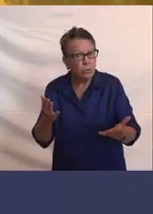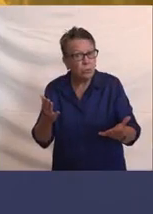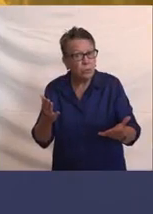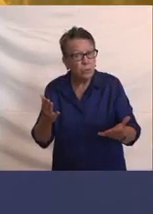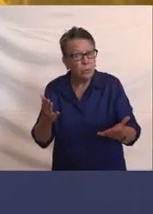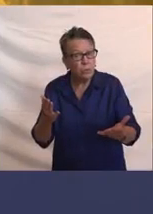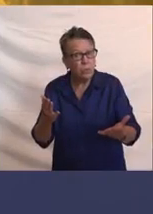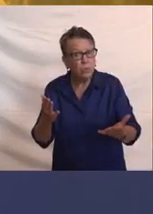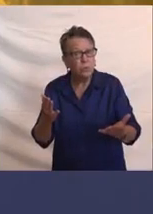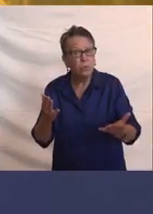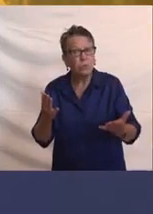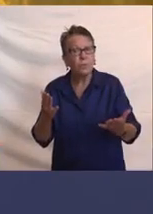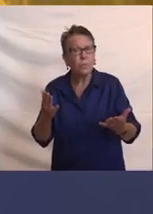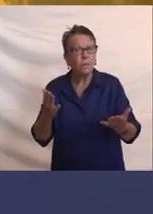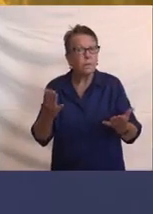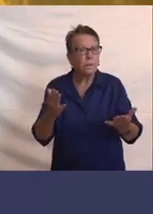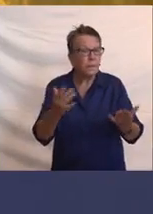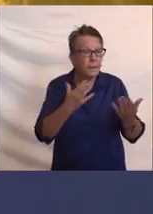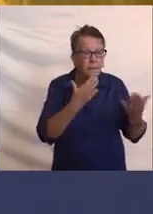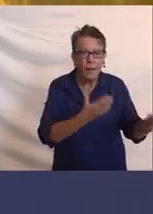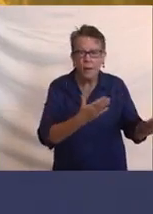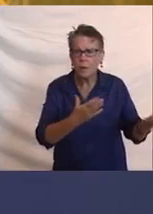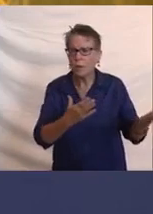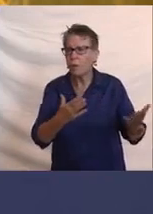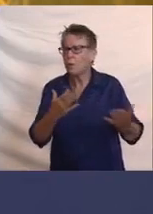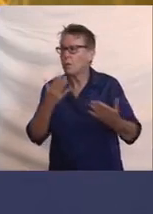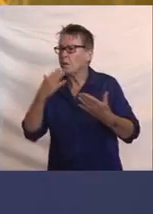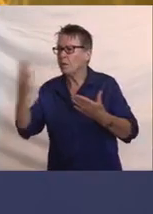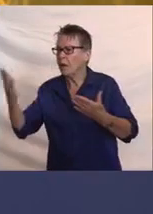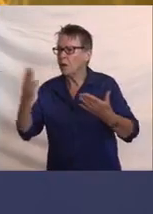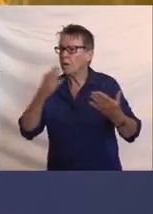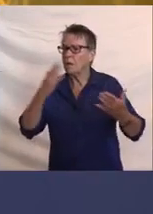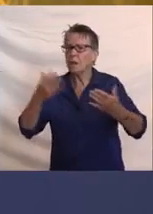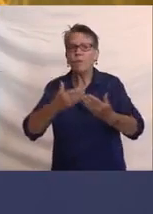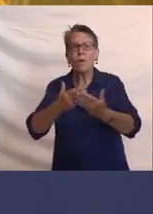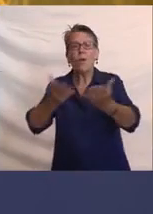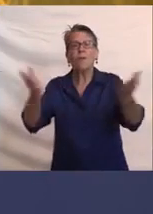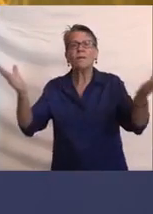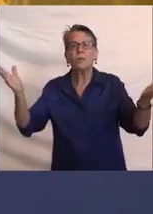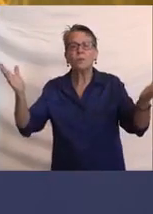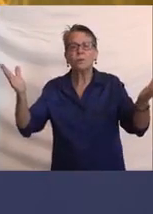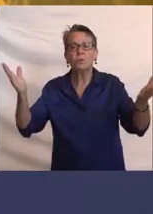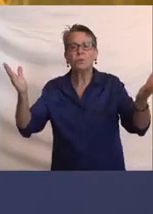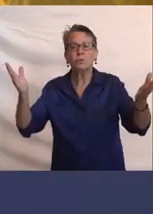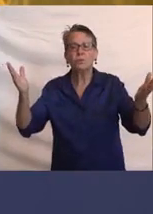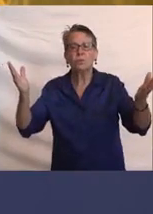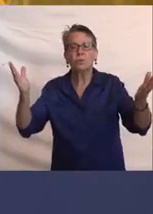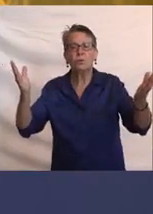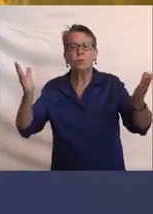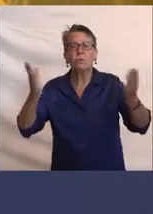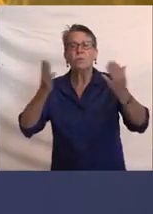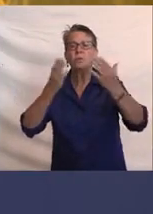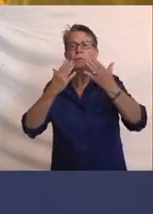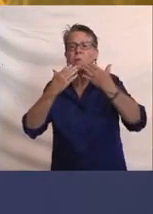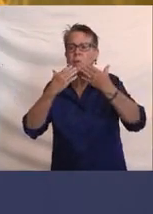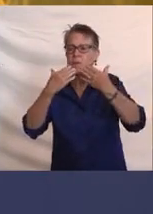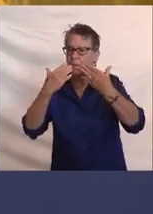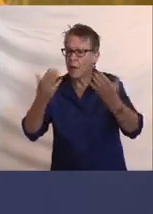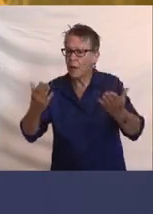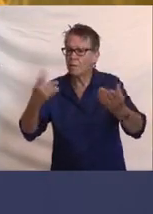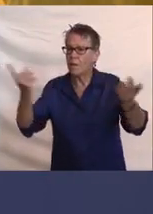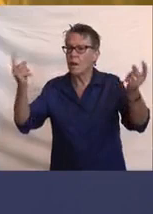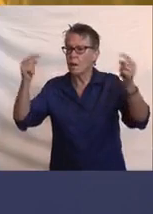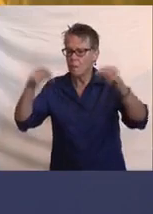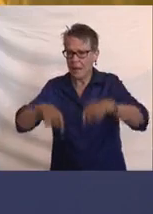Judy, Tina, as always, Pat, Paramel, Dan, Sarah, cast of thousands. We'll be, again, back with you live